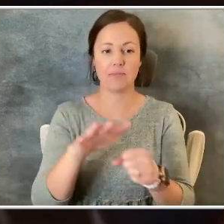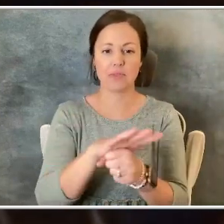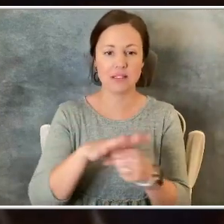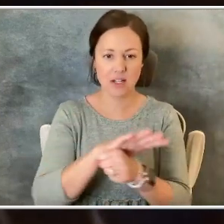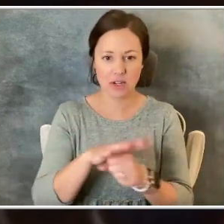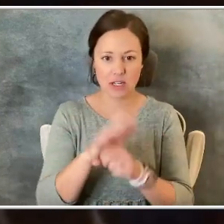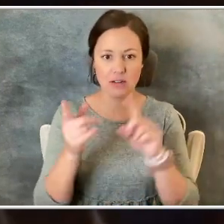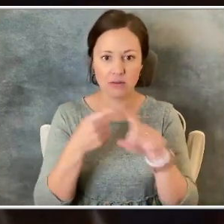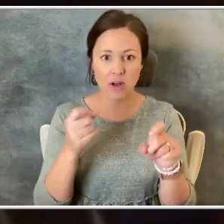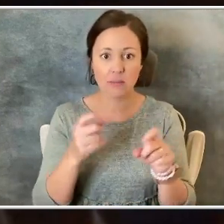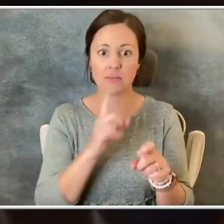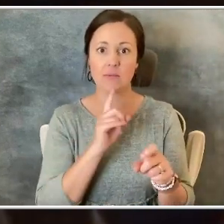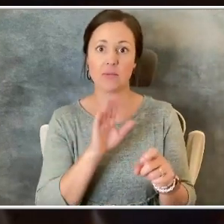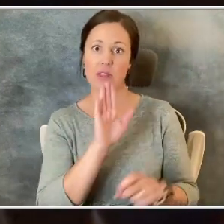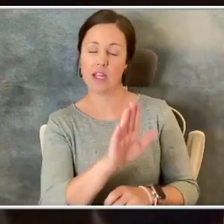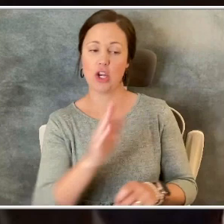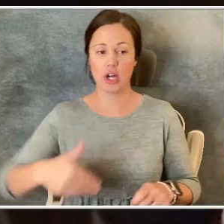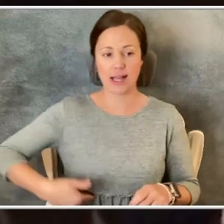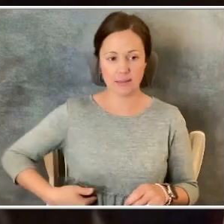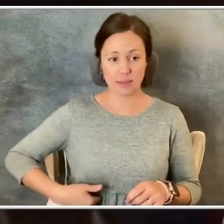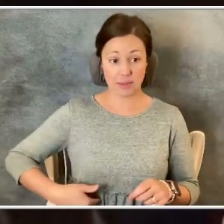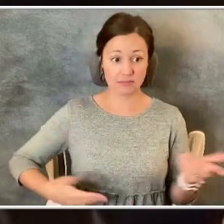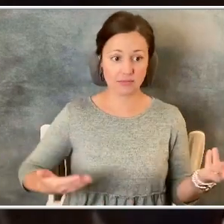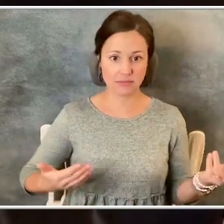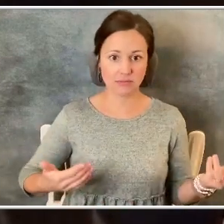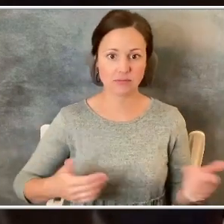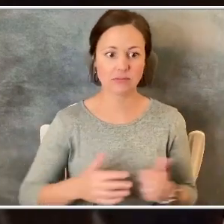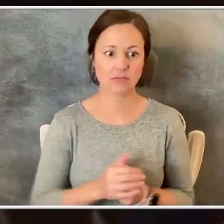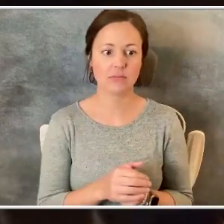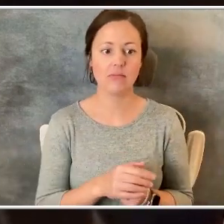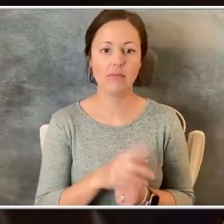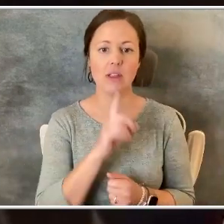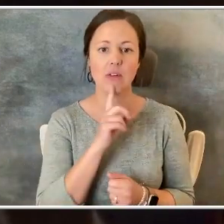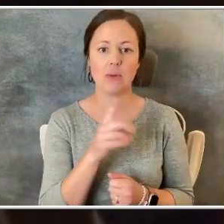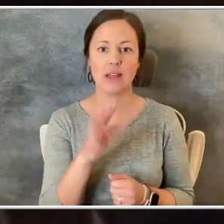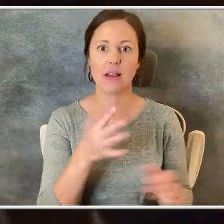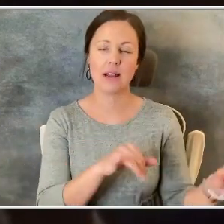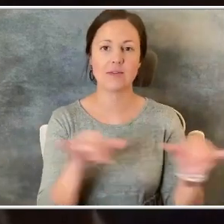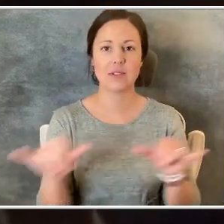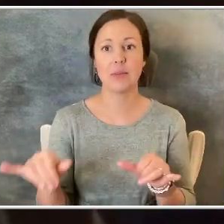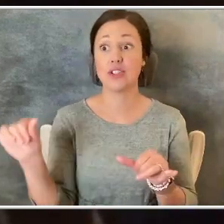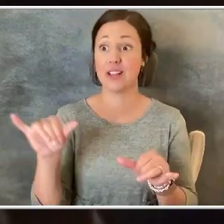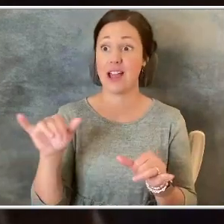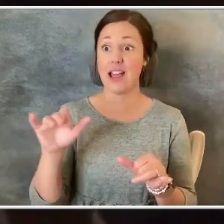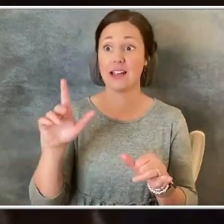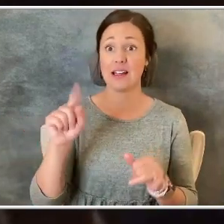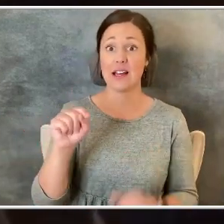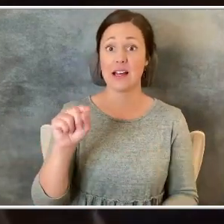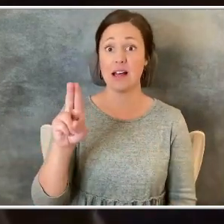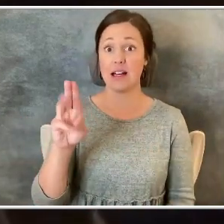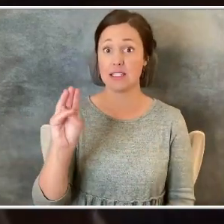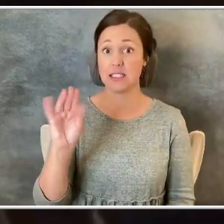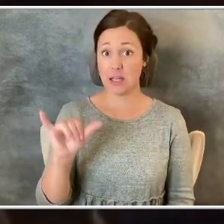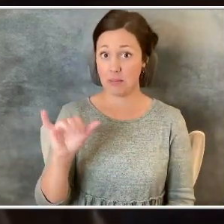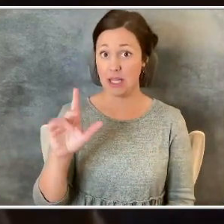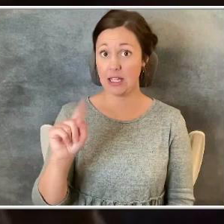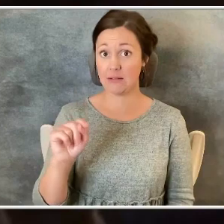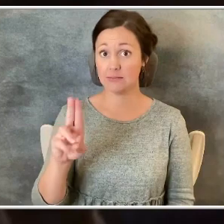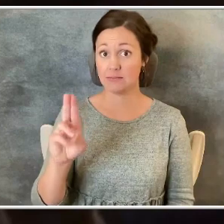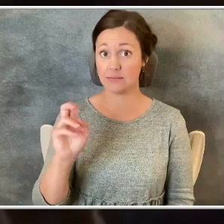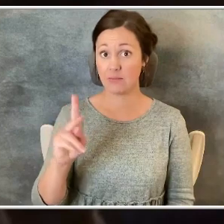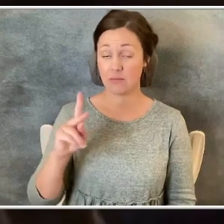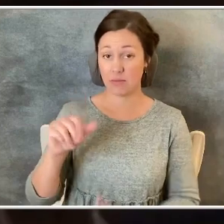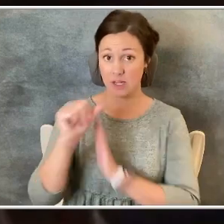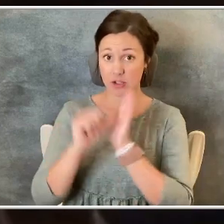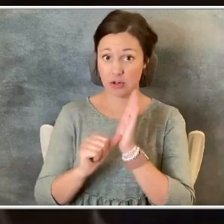is her stomach, her abdomen. So similar to, say, a tummy tuck, and then we take the tissue of